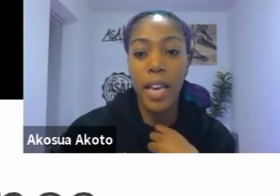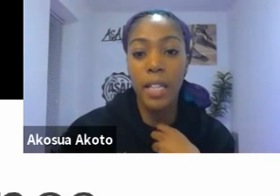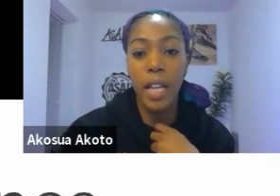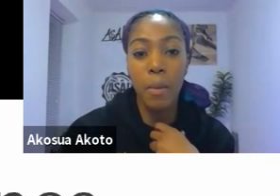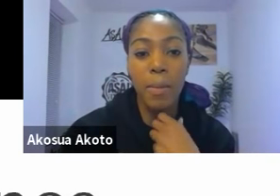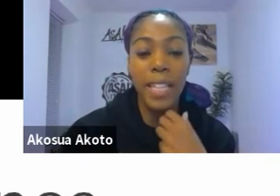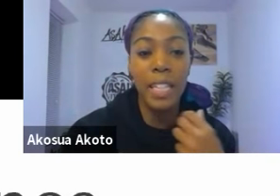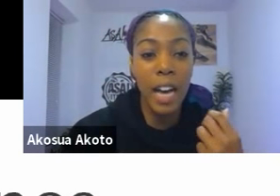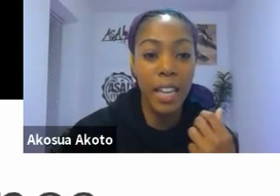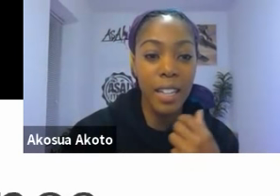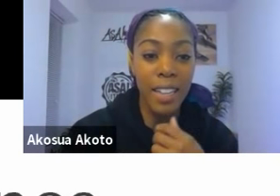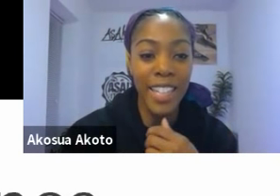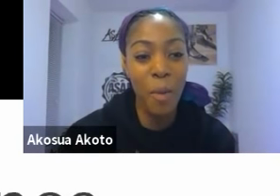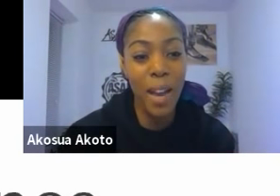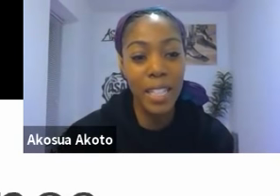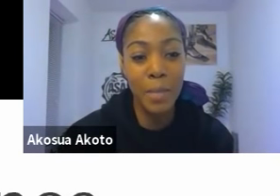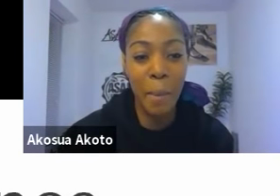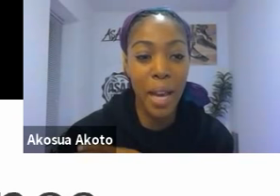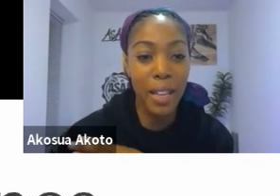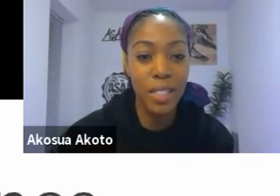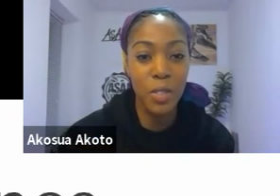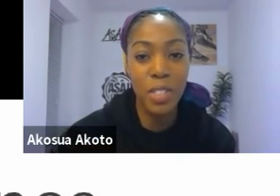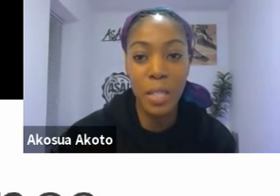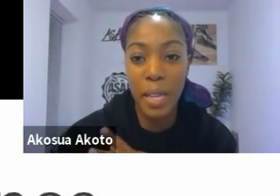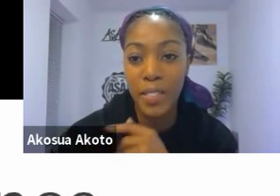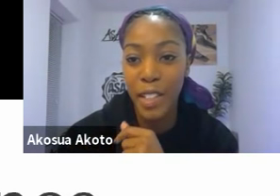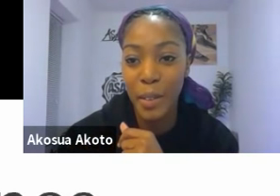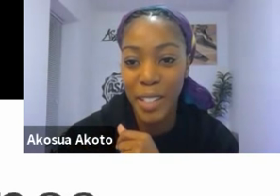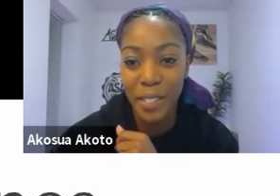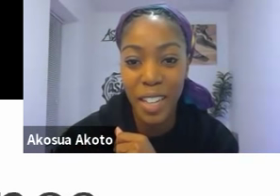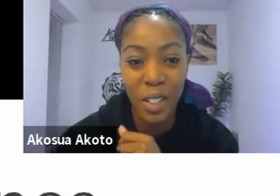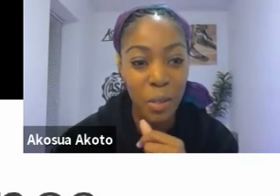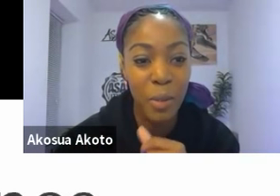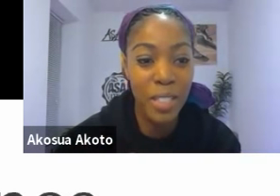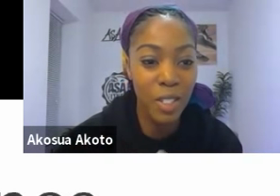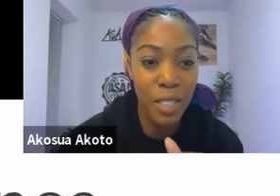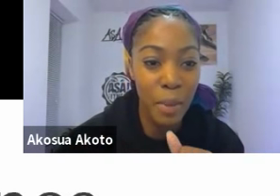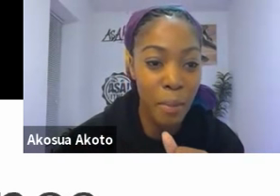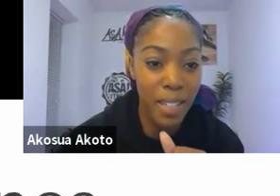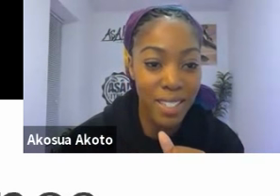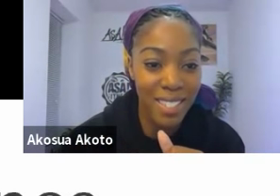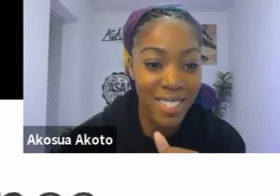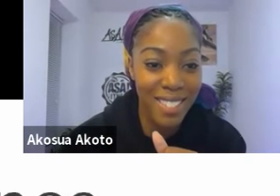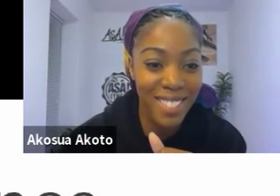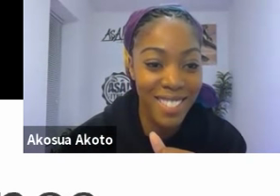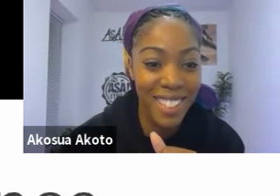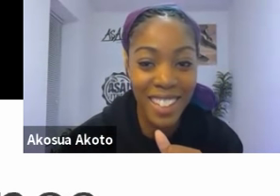And then I'm gonna play the locket again. Don't mind the spin bikes. This is just the best video I could find. We wasn't on spin